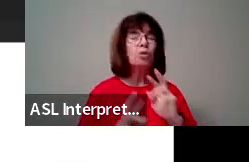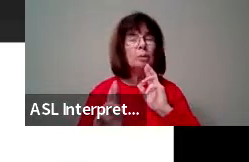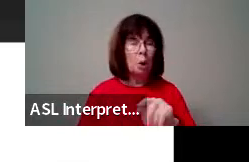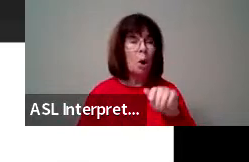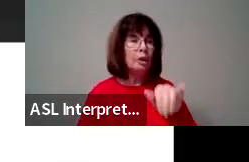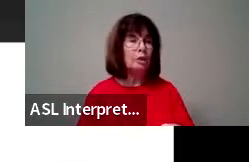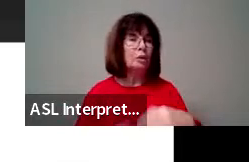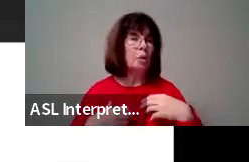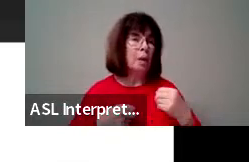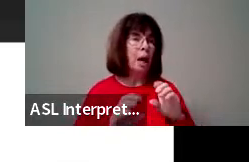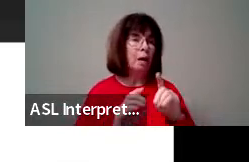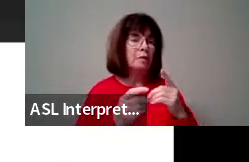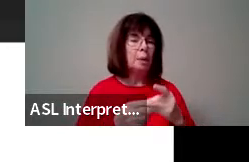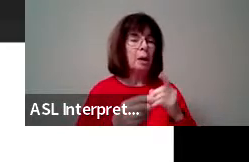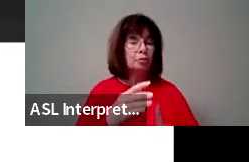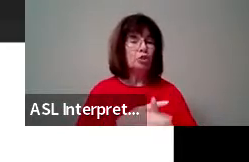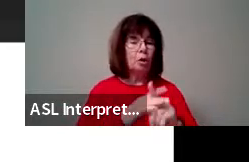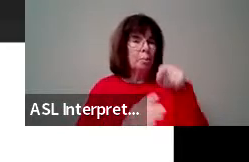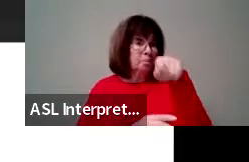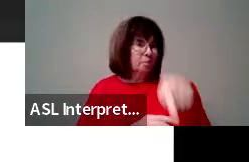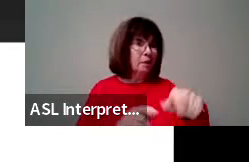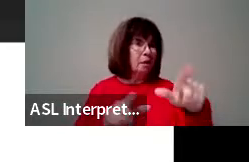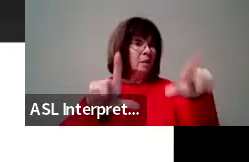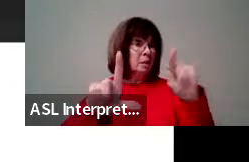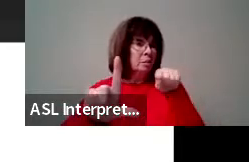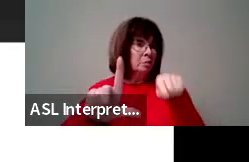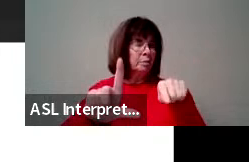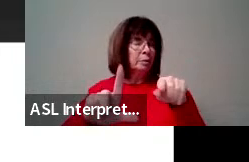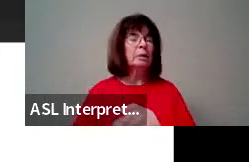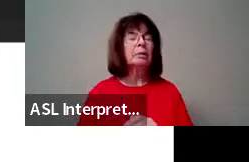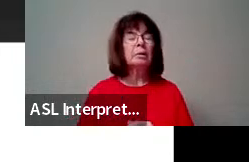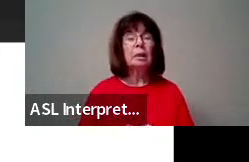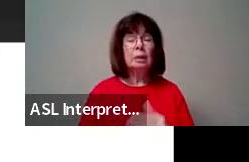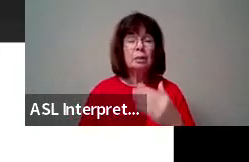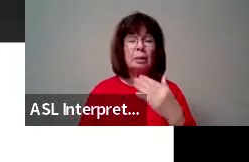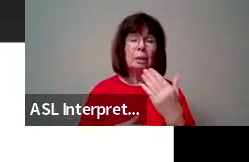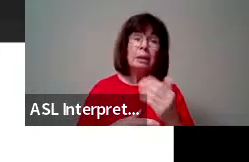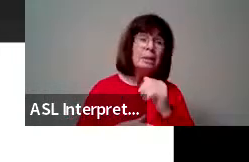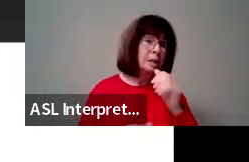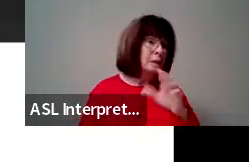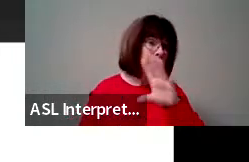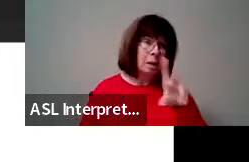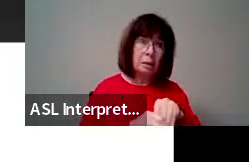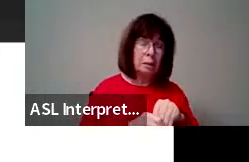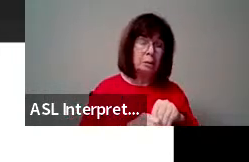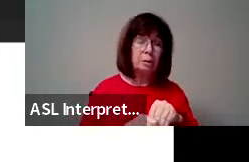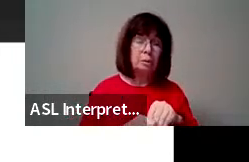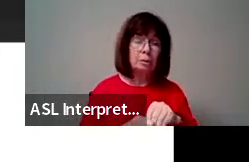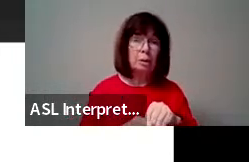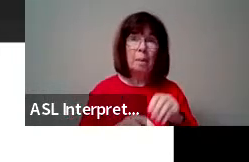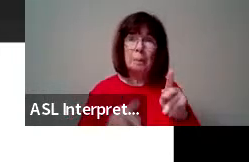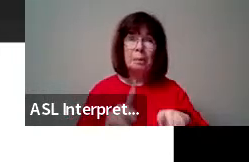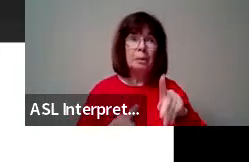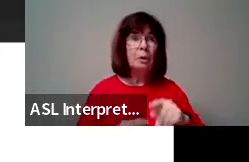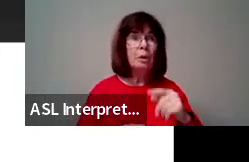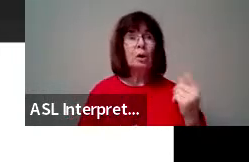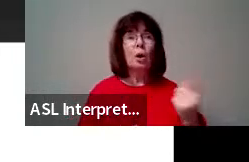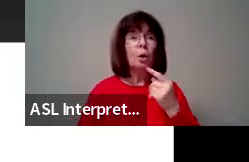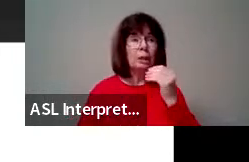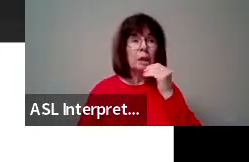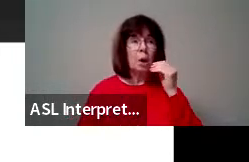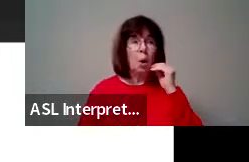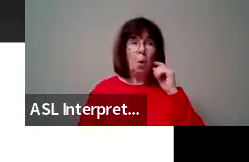department to show up here. And it's been a good marker for trends, but it doesn't include people who only home